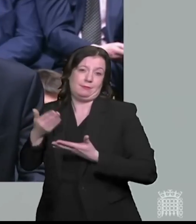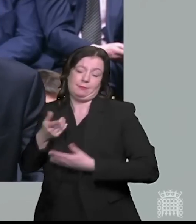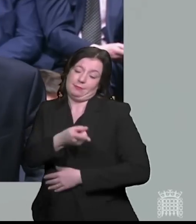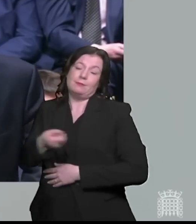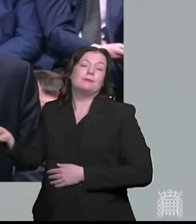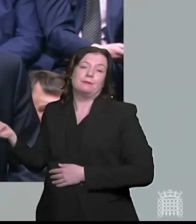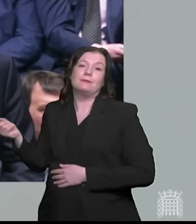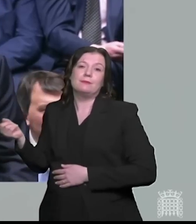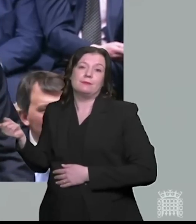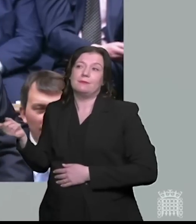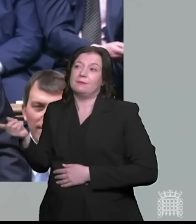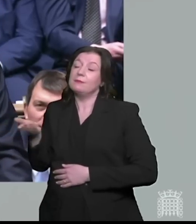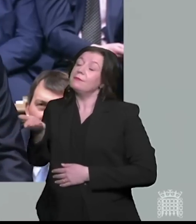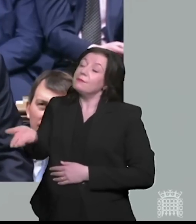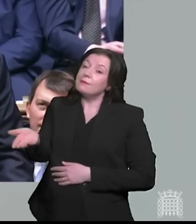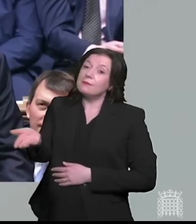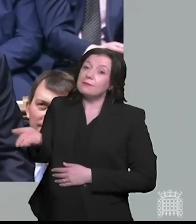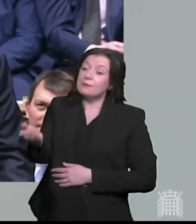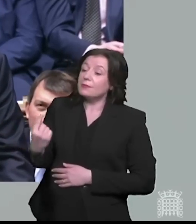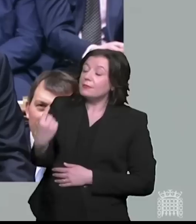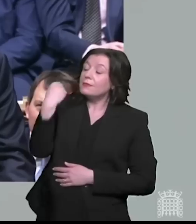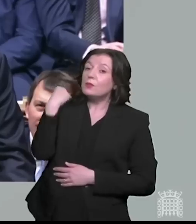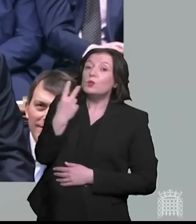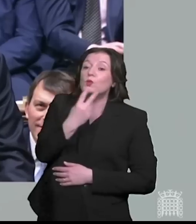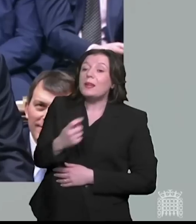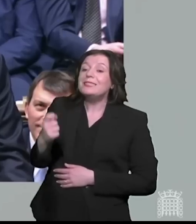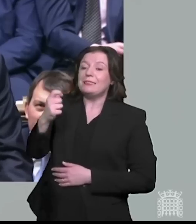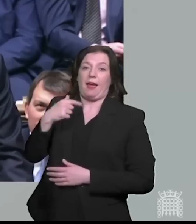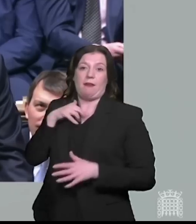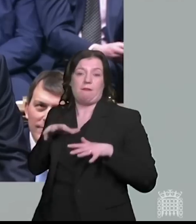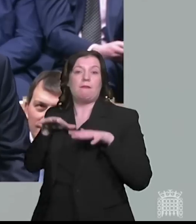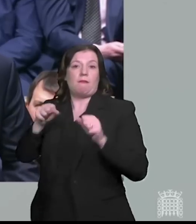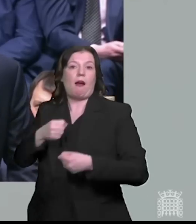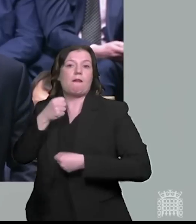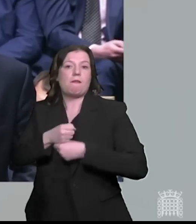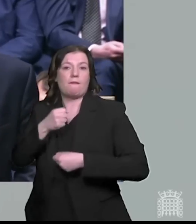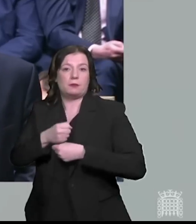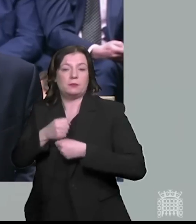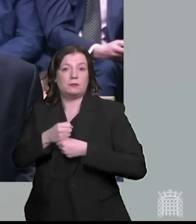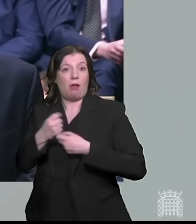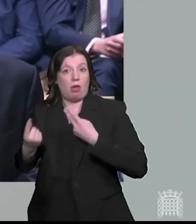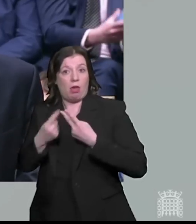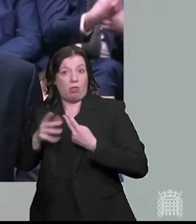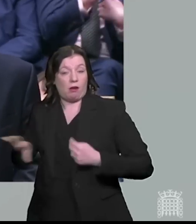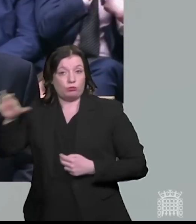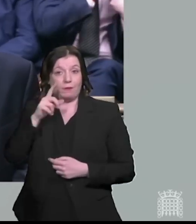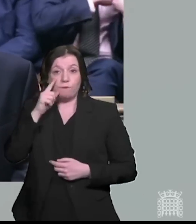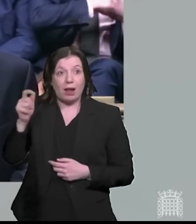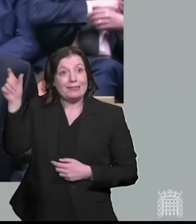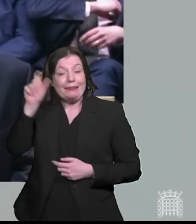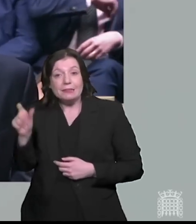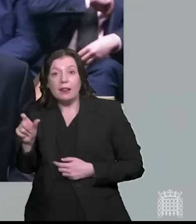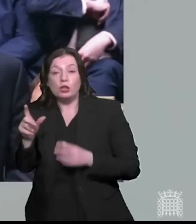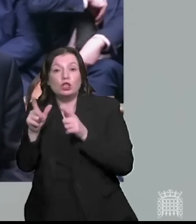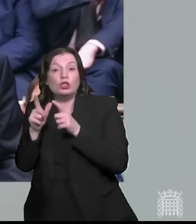listen to this, because since 2010, we've grown more than major countries like France, Italy